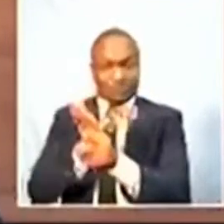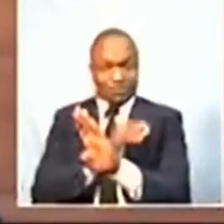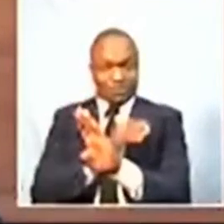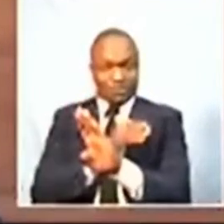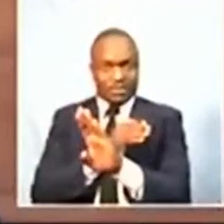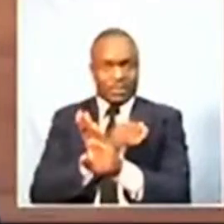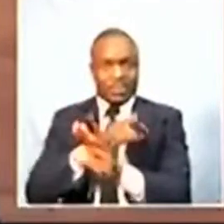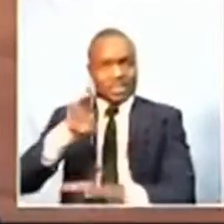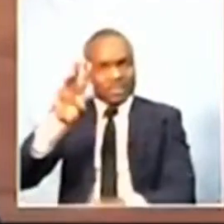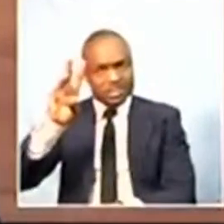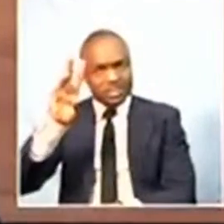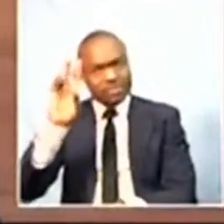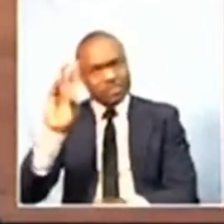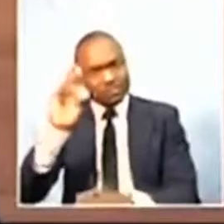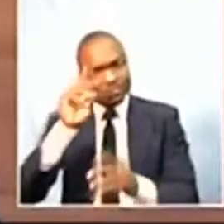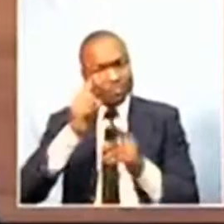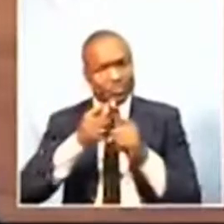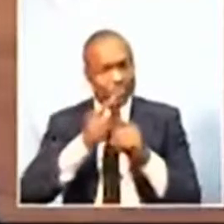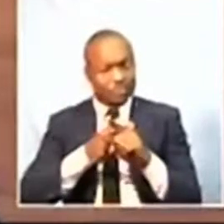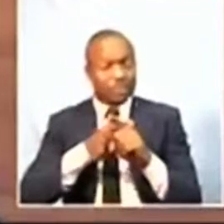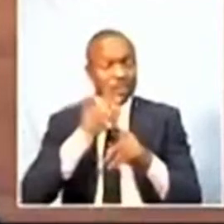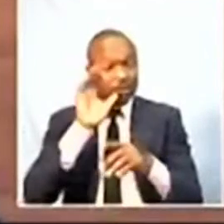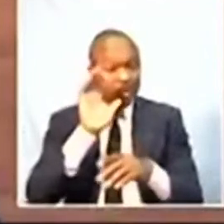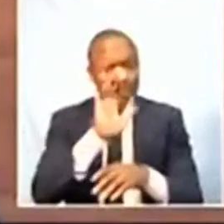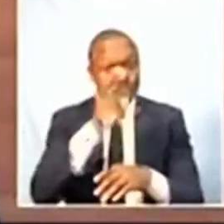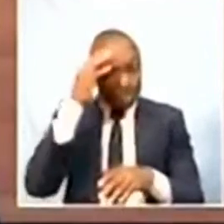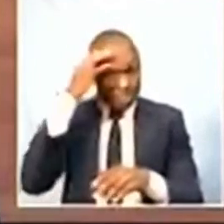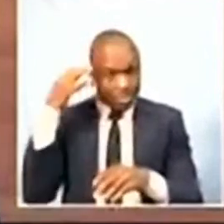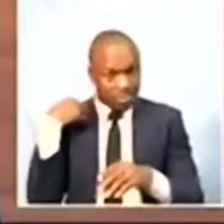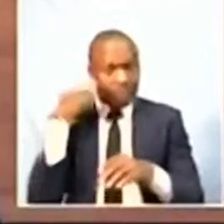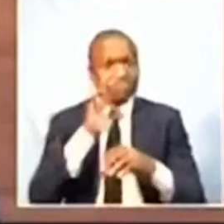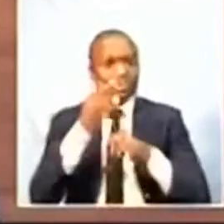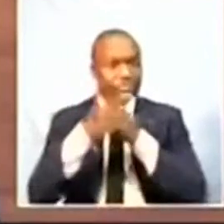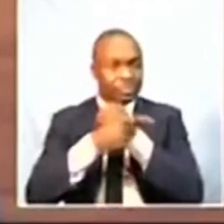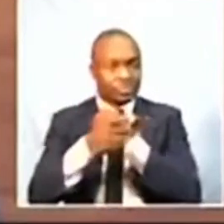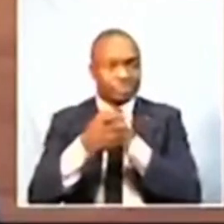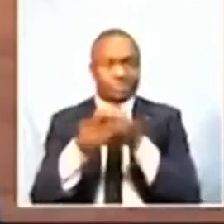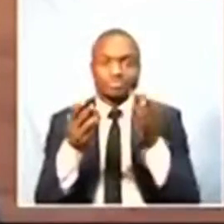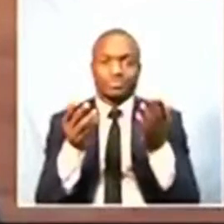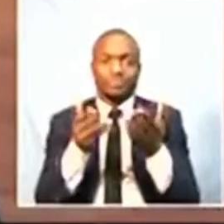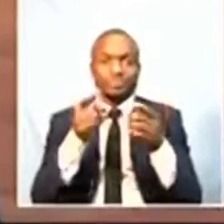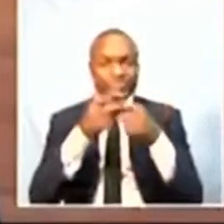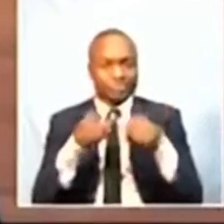6 or 7 months, from your office, from your department, nothing was happening.